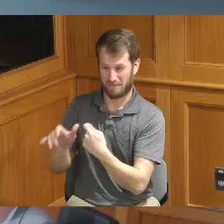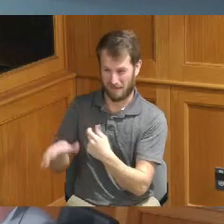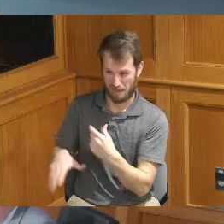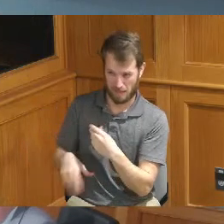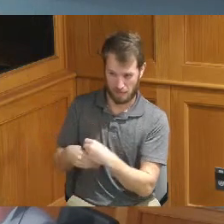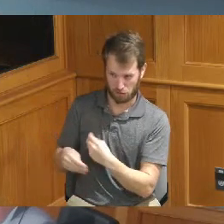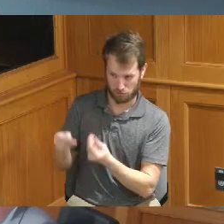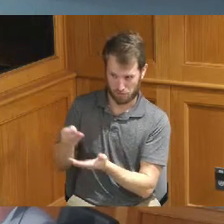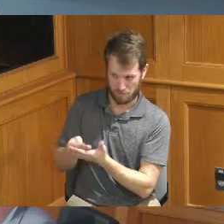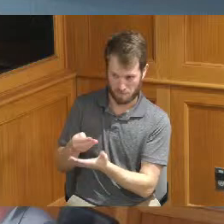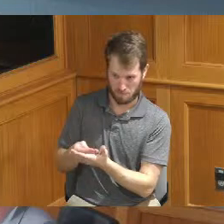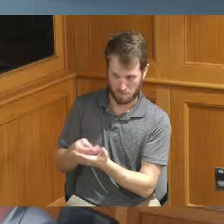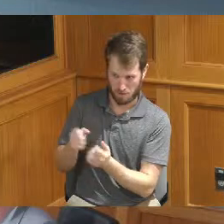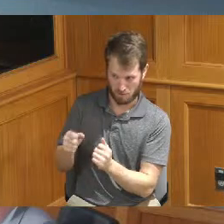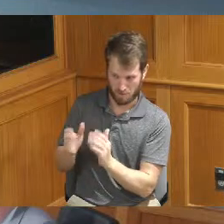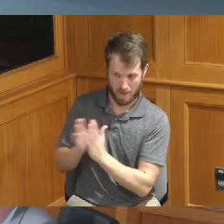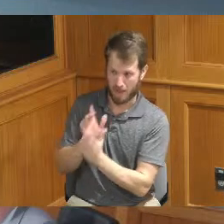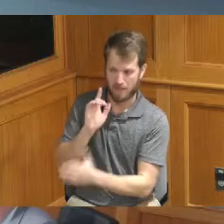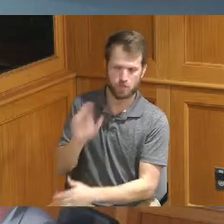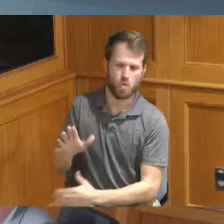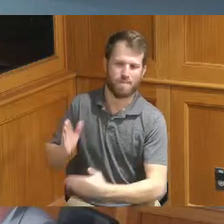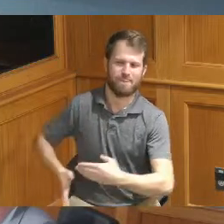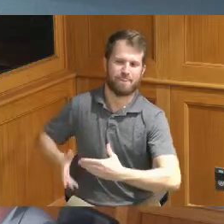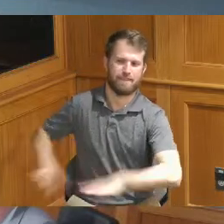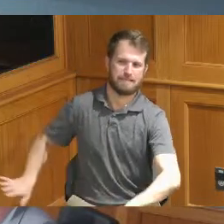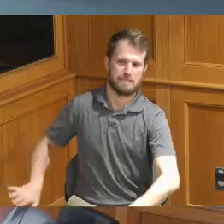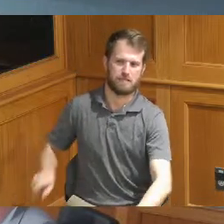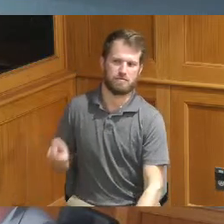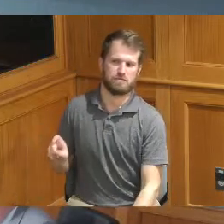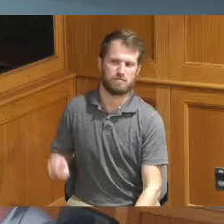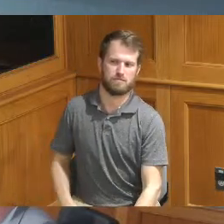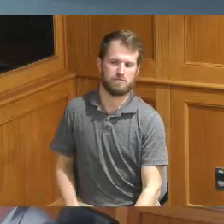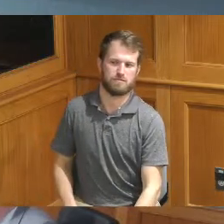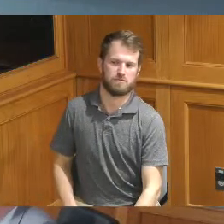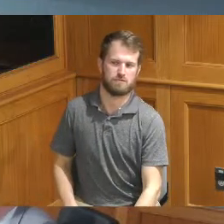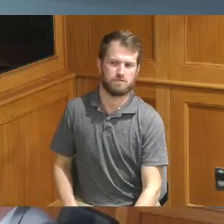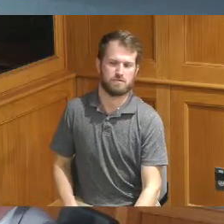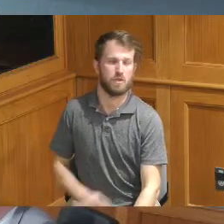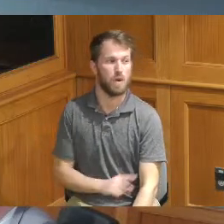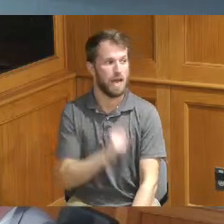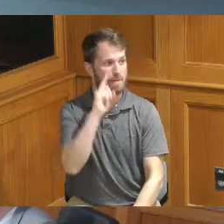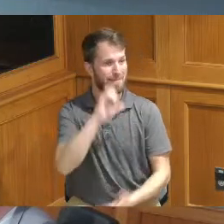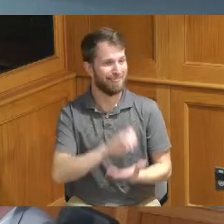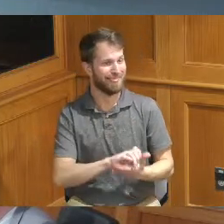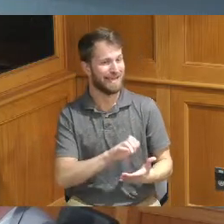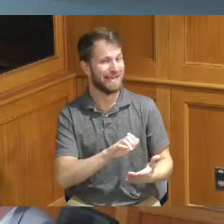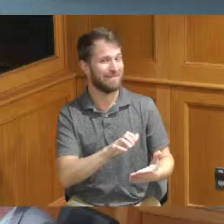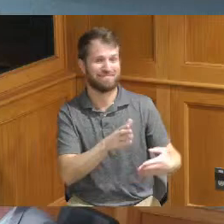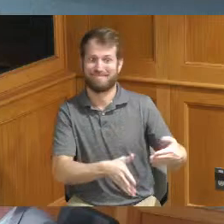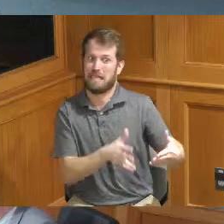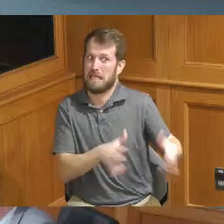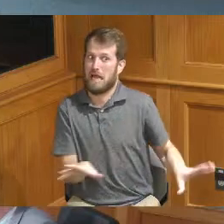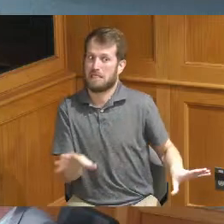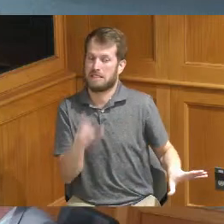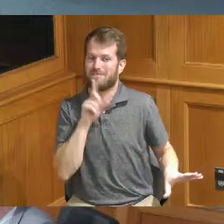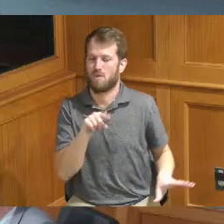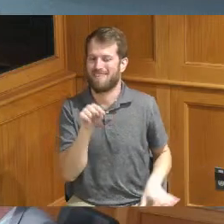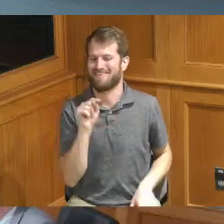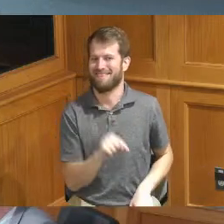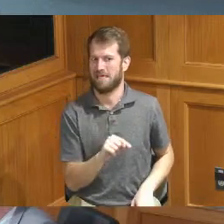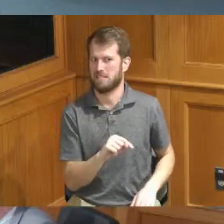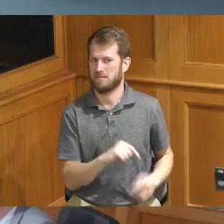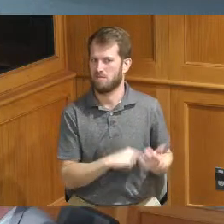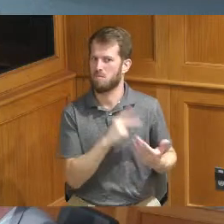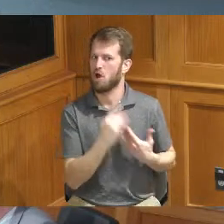additional monies to be asked for? Is that the complete cost? Commissioner, I believe that is the complete cost for this particular project.